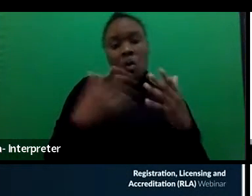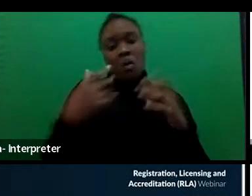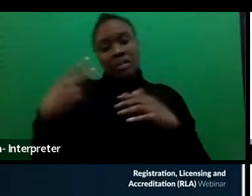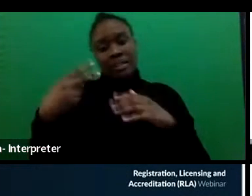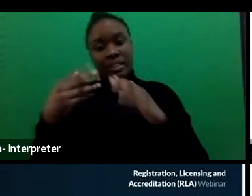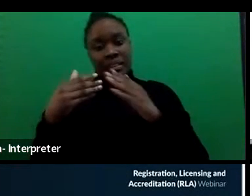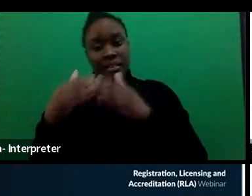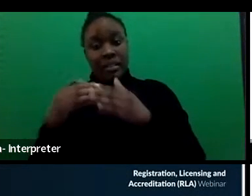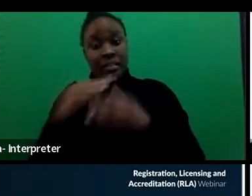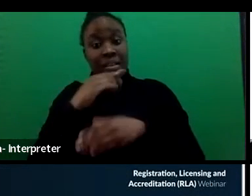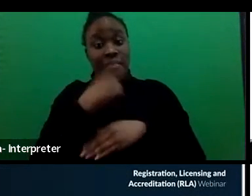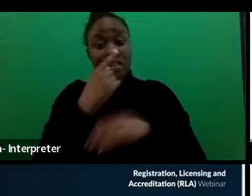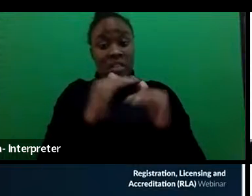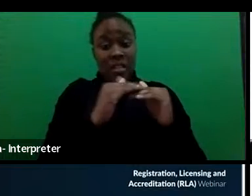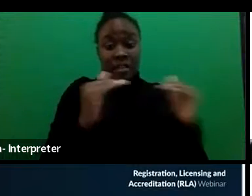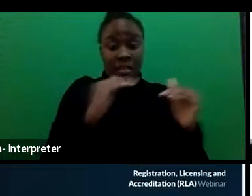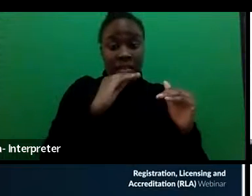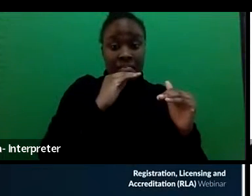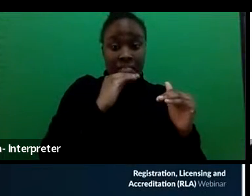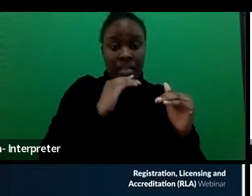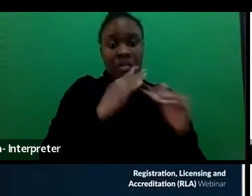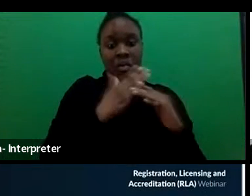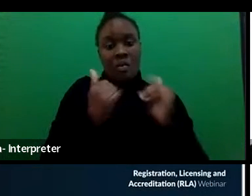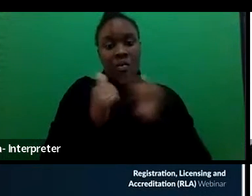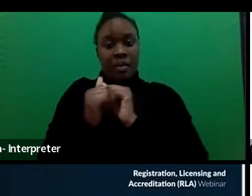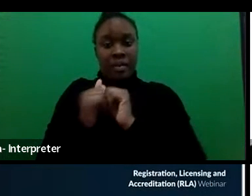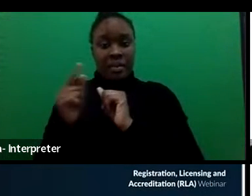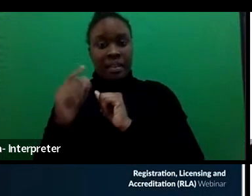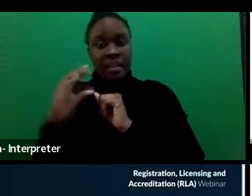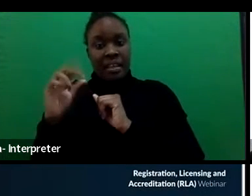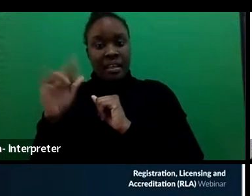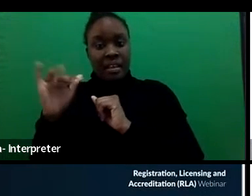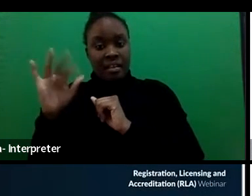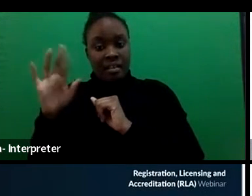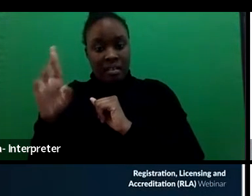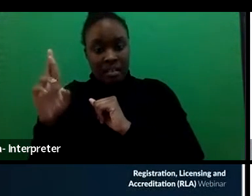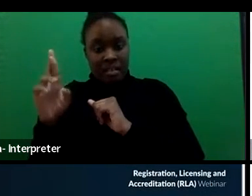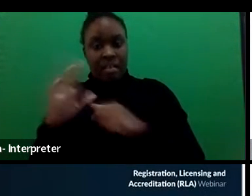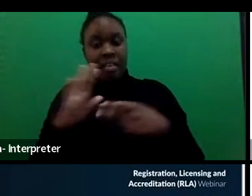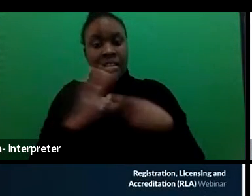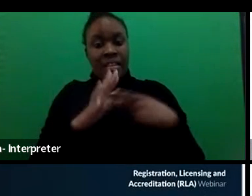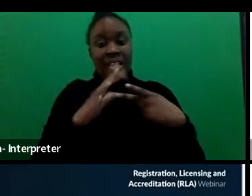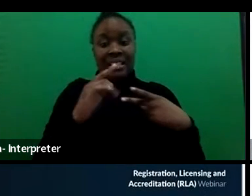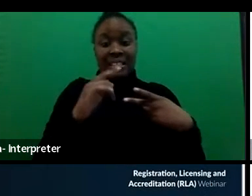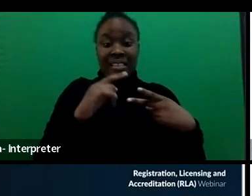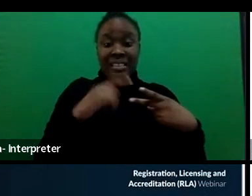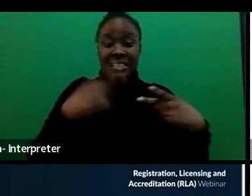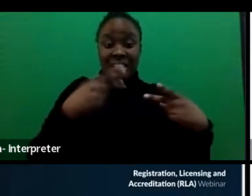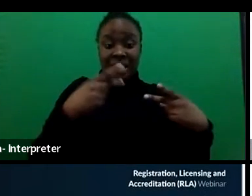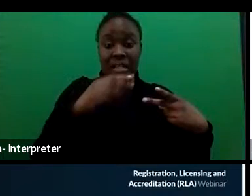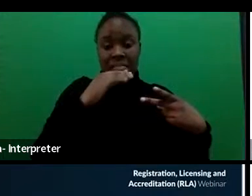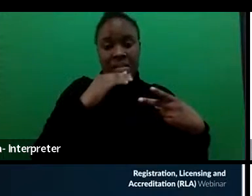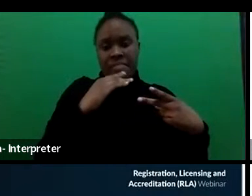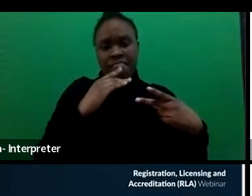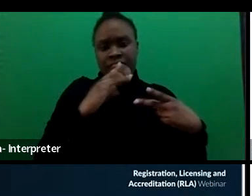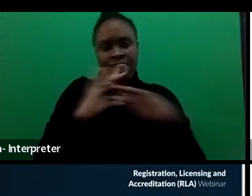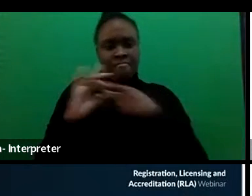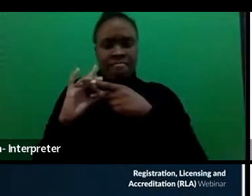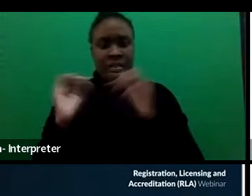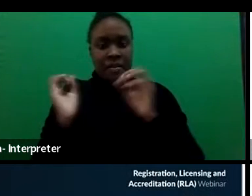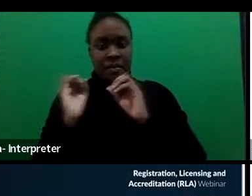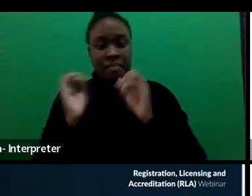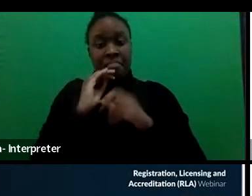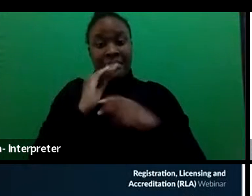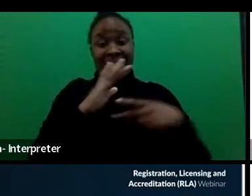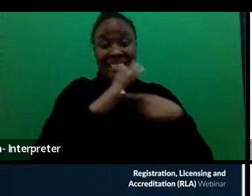level freight forwarder contracts directly with the carrier, second freight forwarder obviously does not. So the